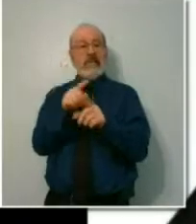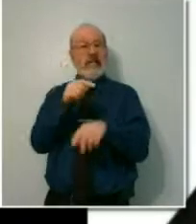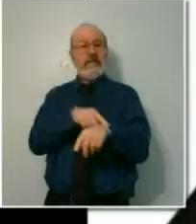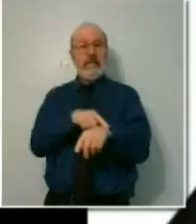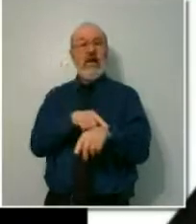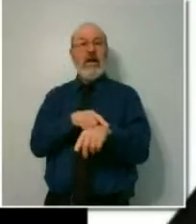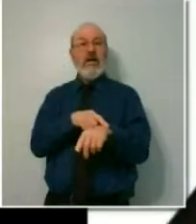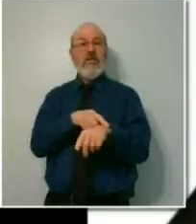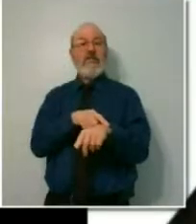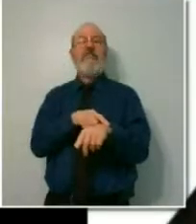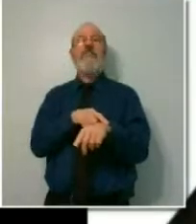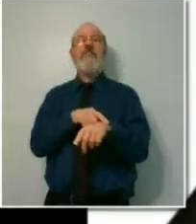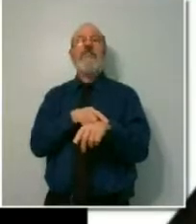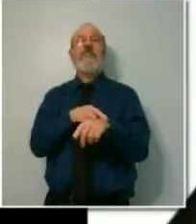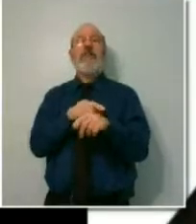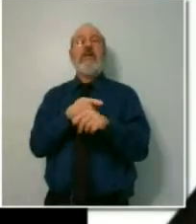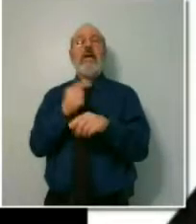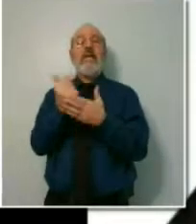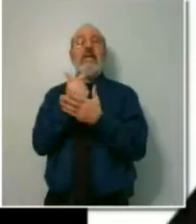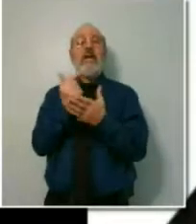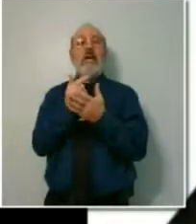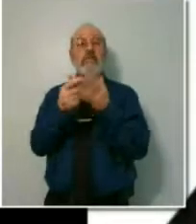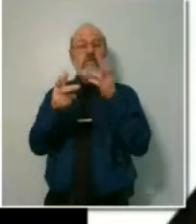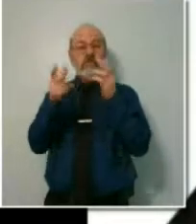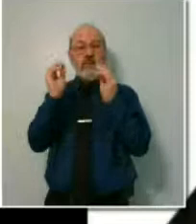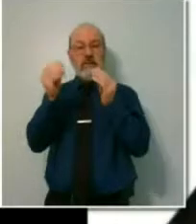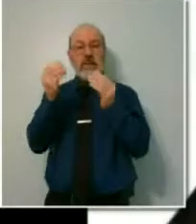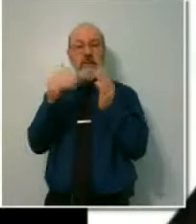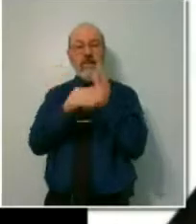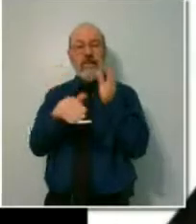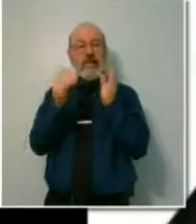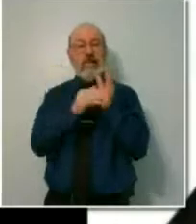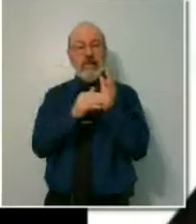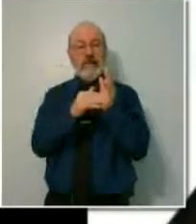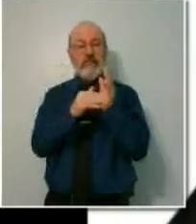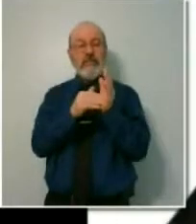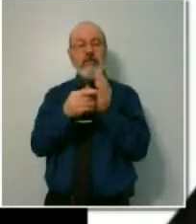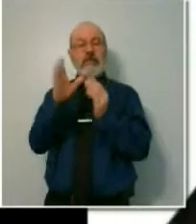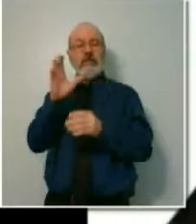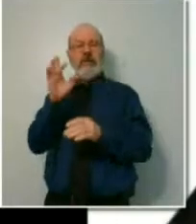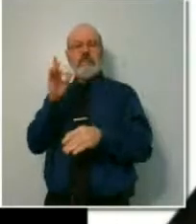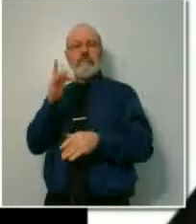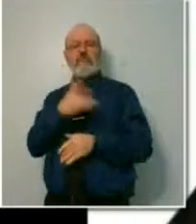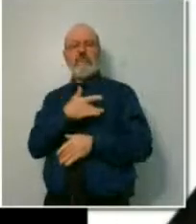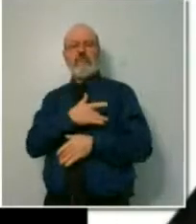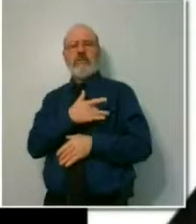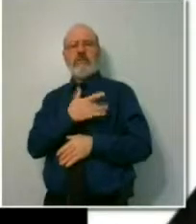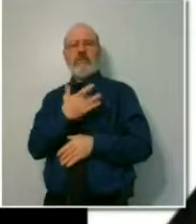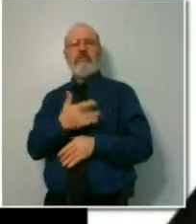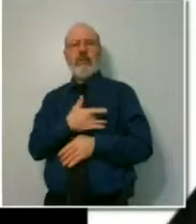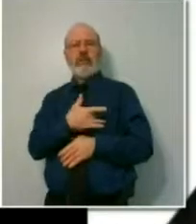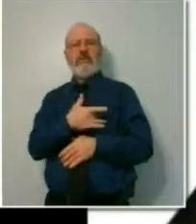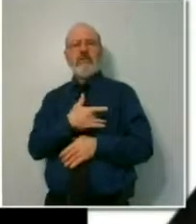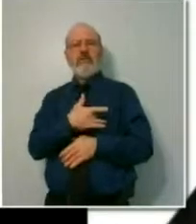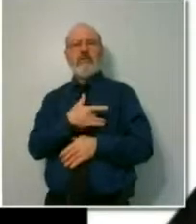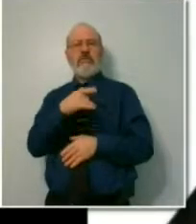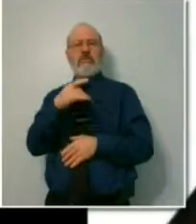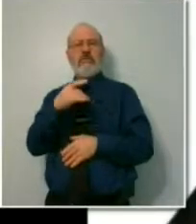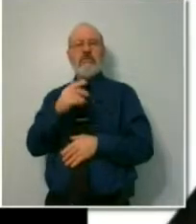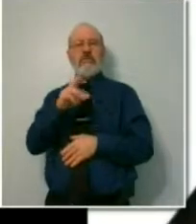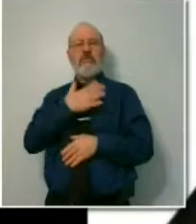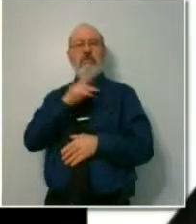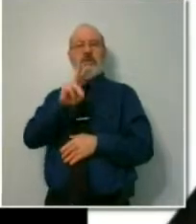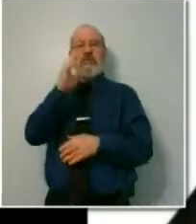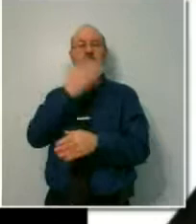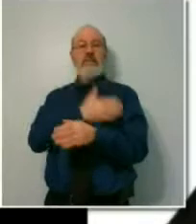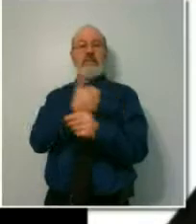initially attended. And the gospel had been taught them over and over, and God was working in their lives. So Micah and Matthias each took one